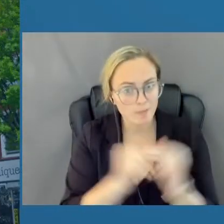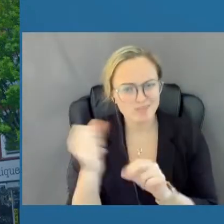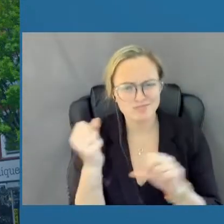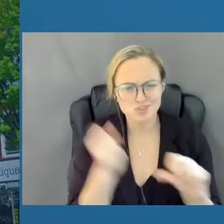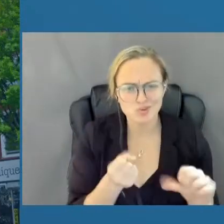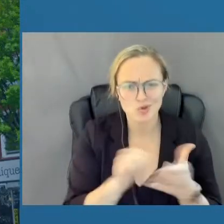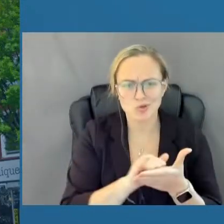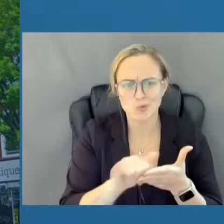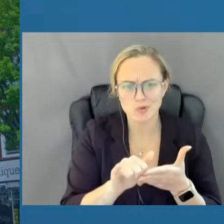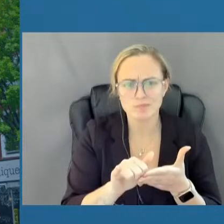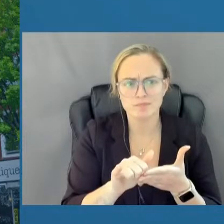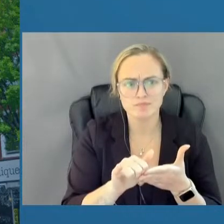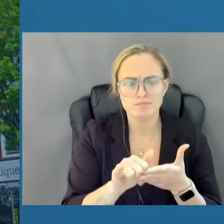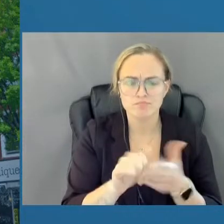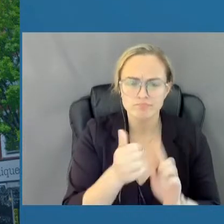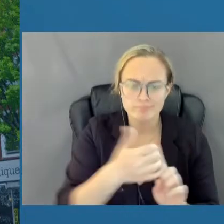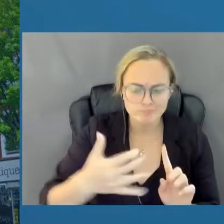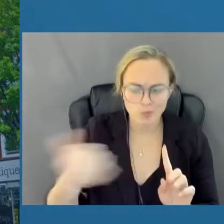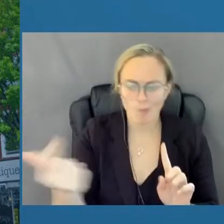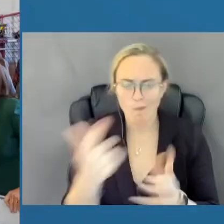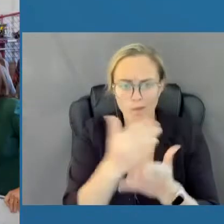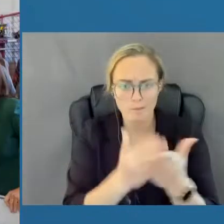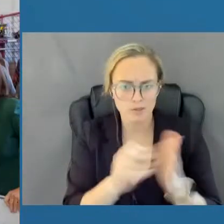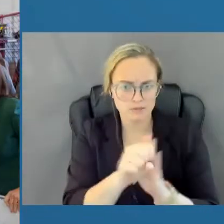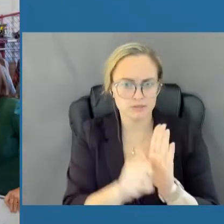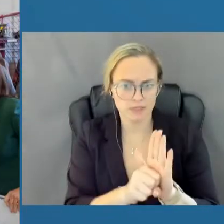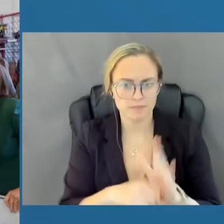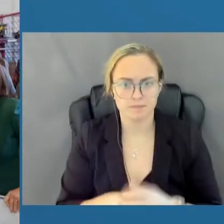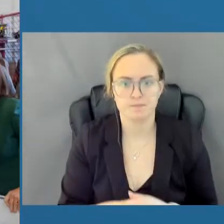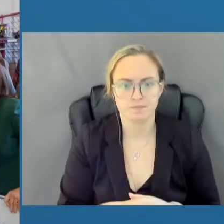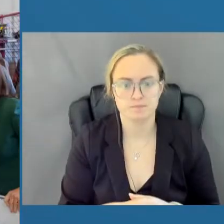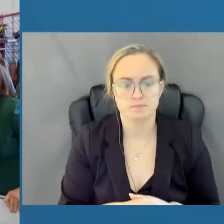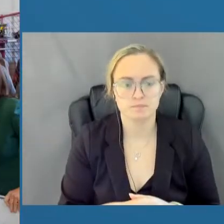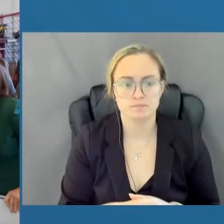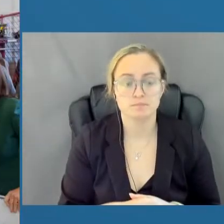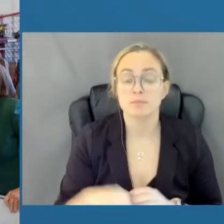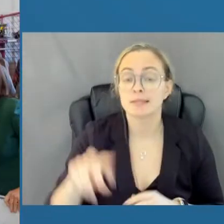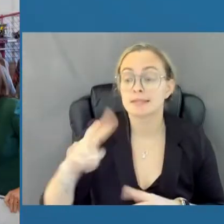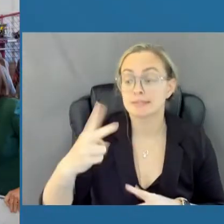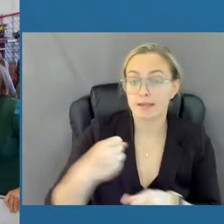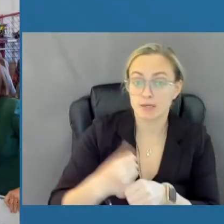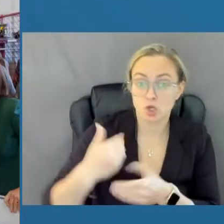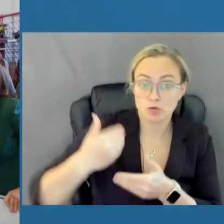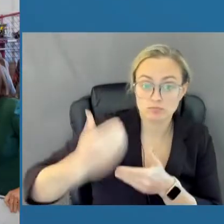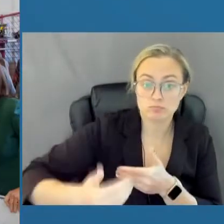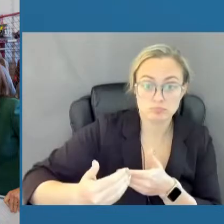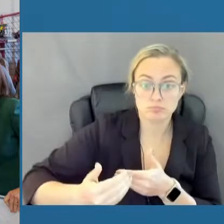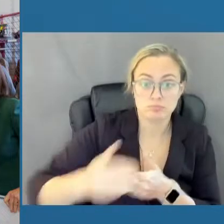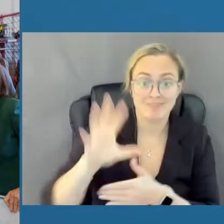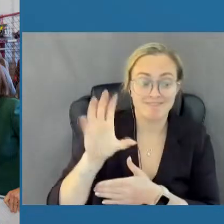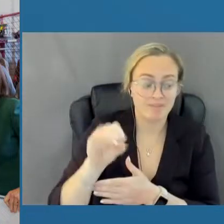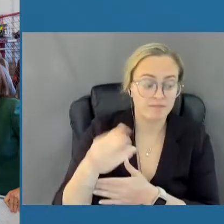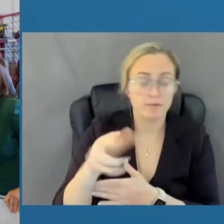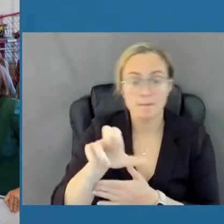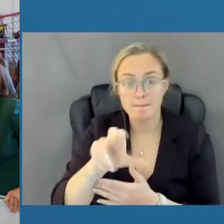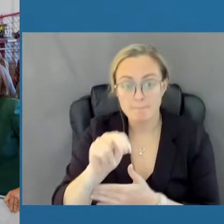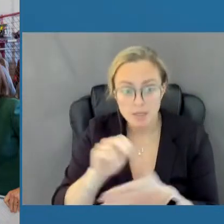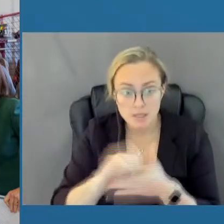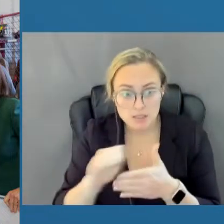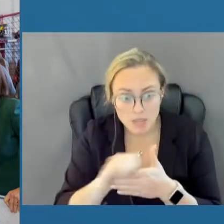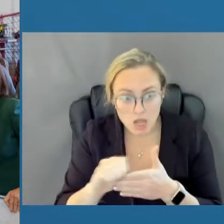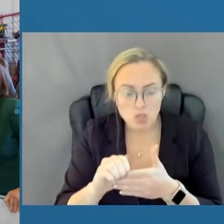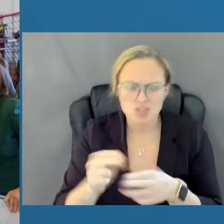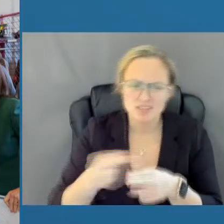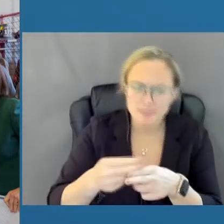York extends to every corner of this state. For the second year in a row, we're delivering $50 million in temporary municipal